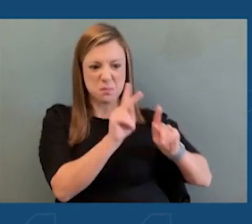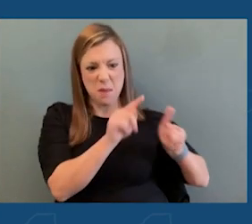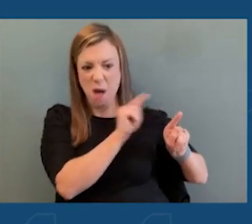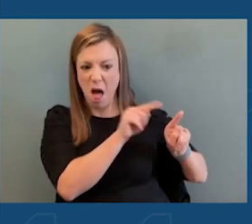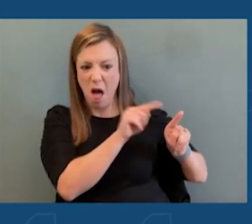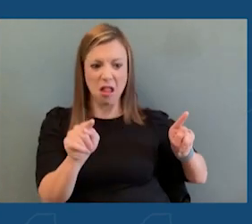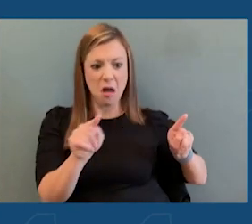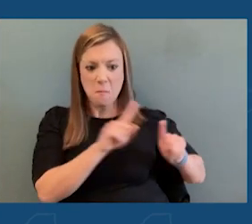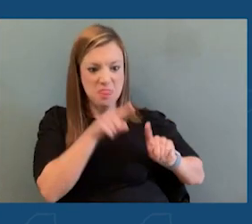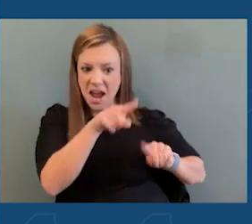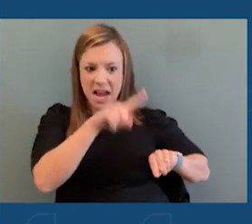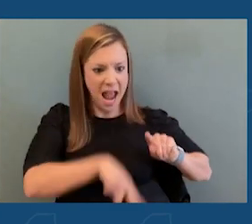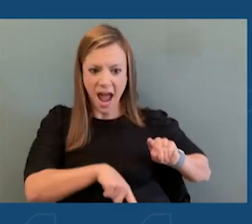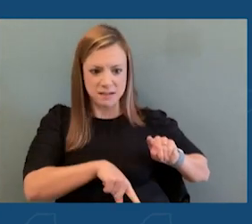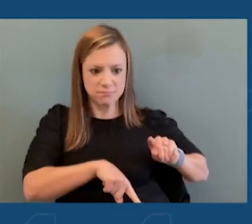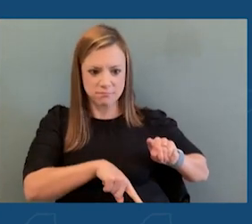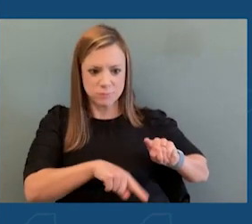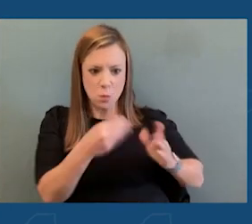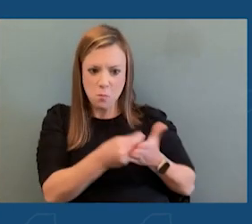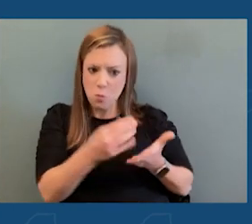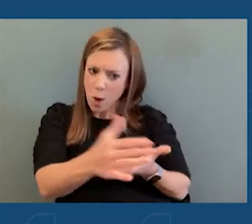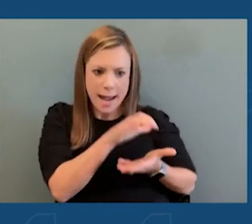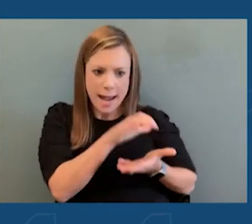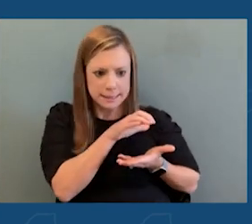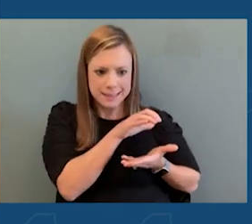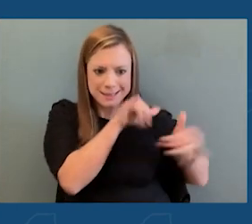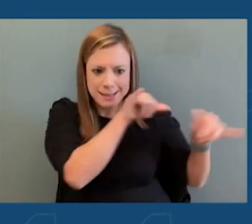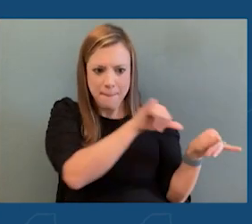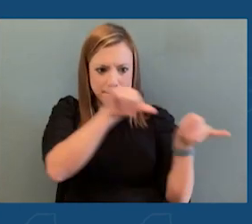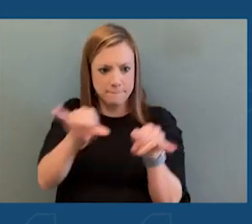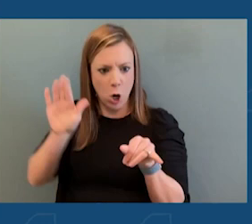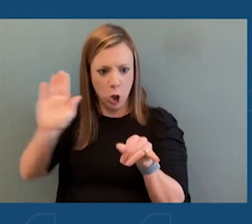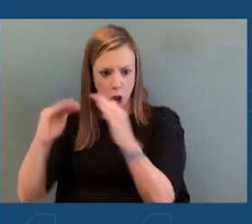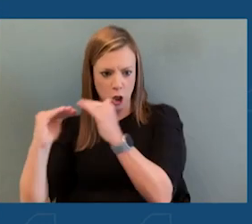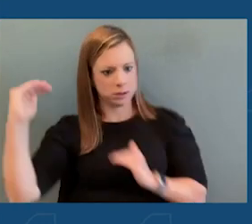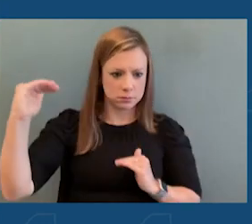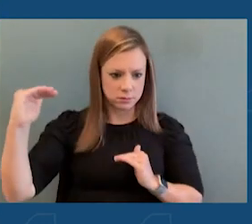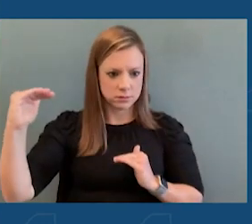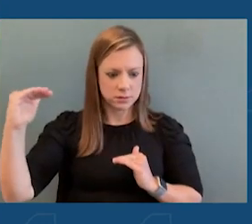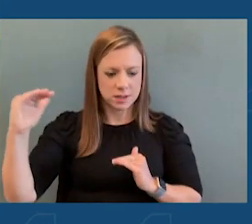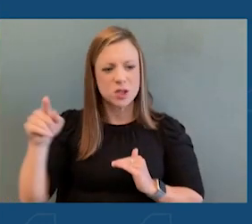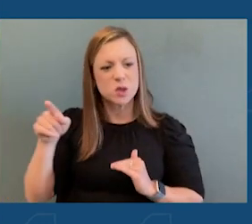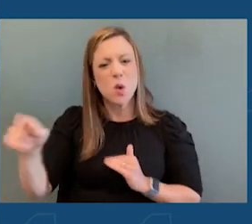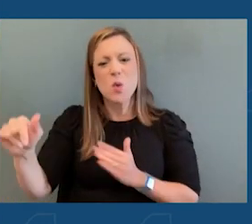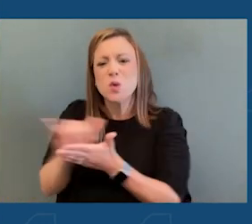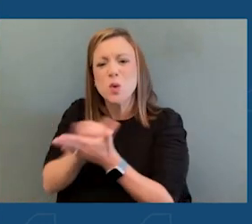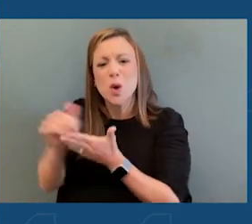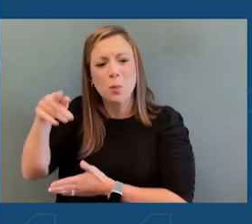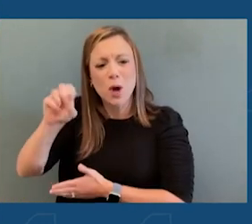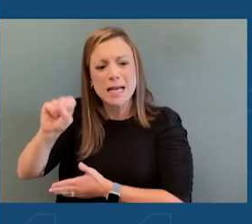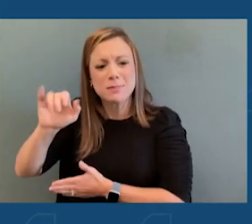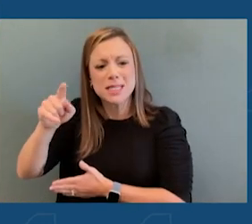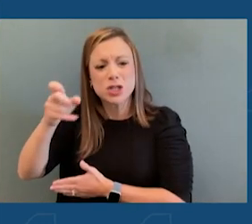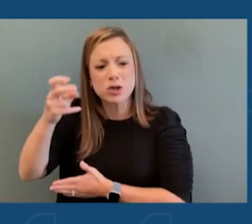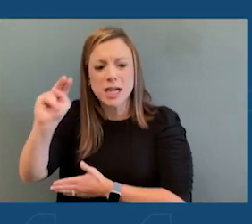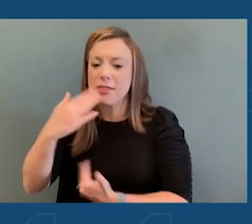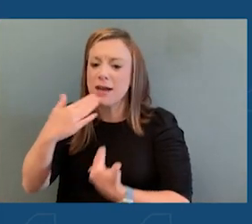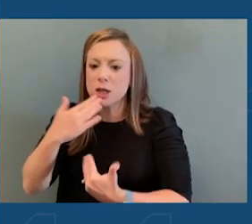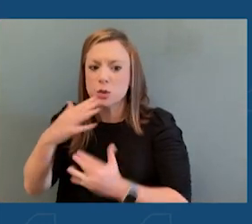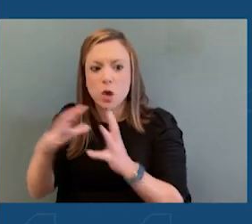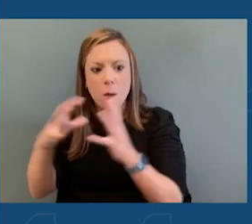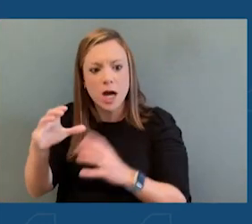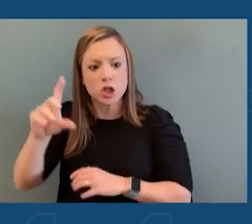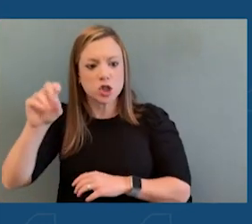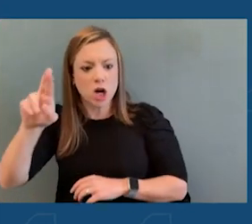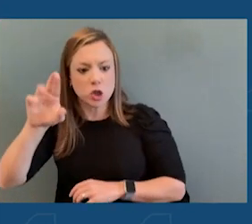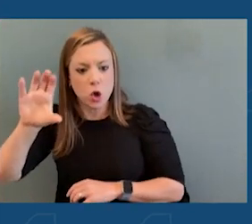feat. I want to thank everyone who made that possible. New York Presbyterian, thank you so much, Dr. Corwin, for not just being a healthcare powerhouse,